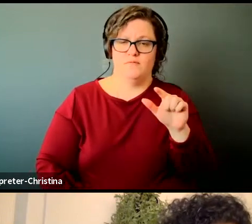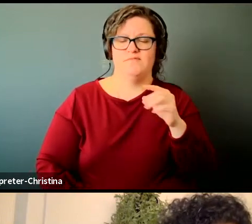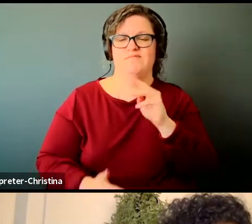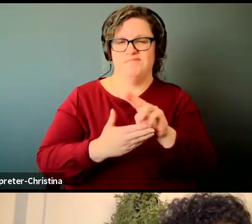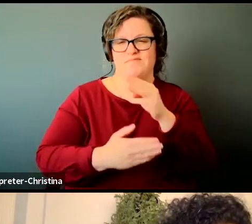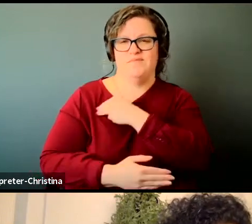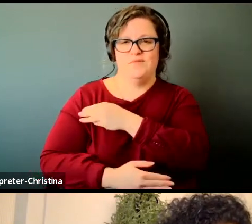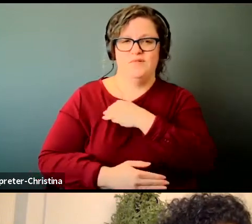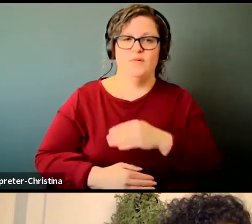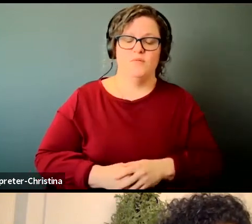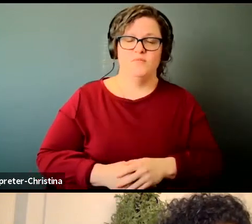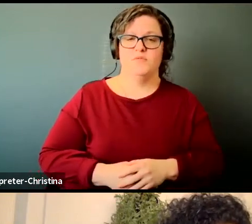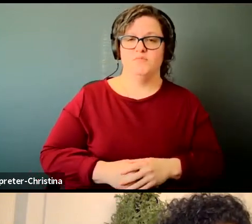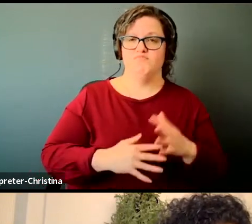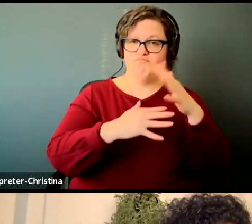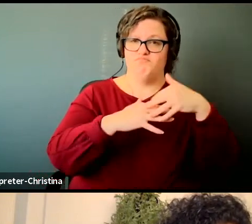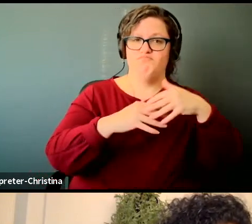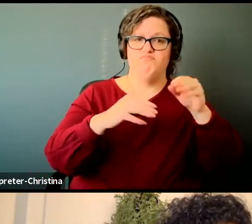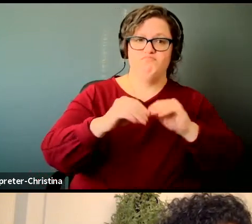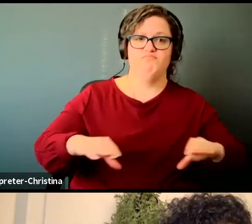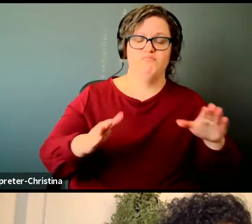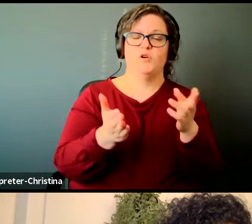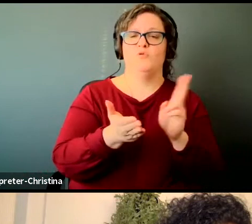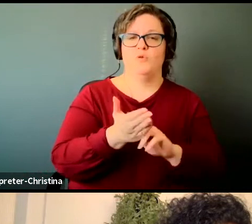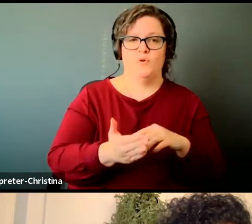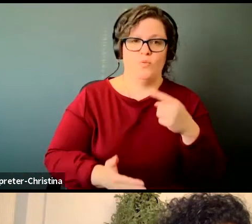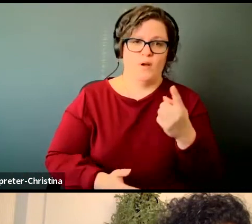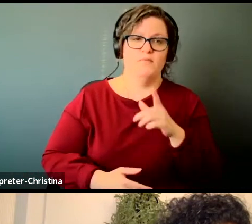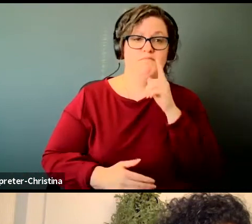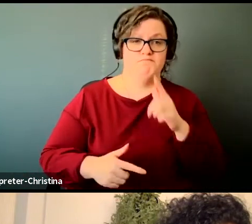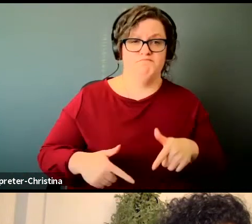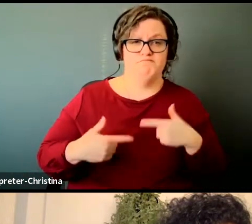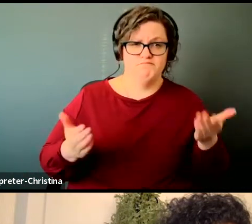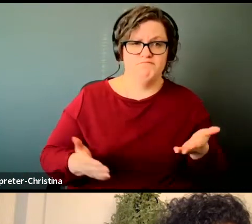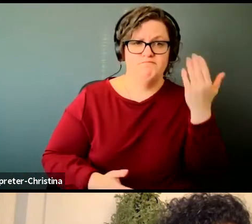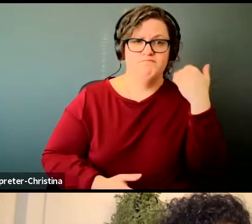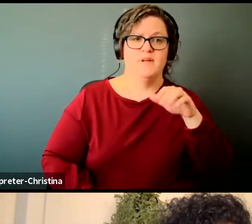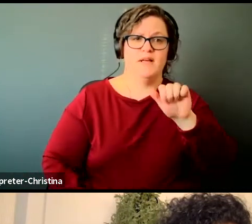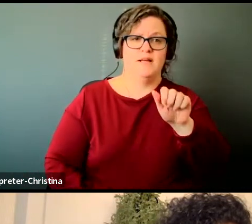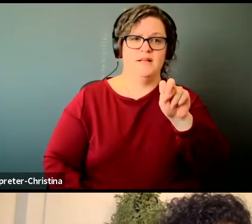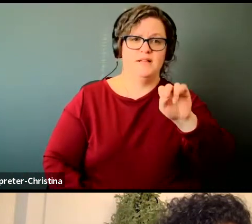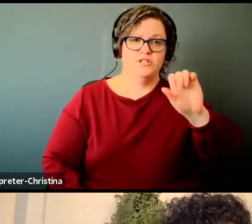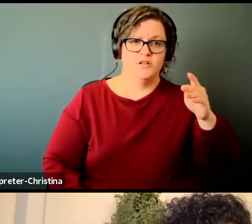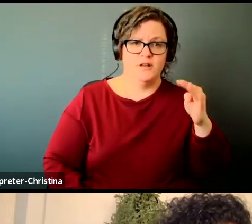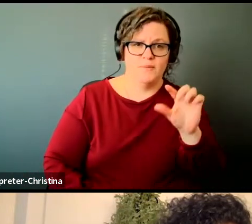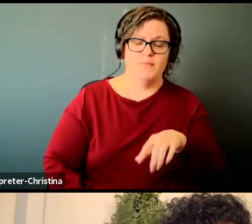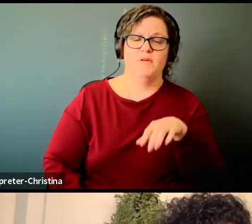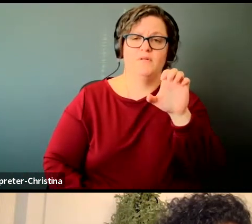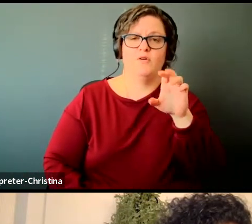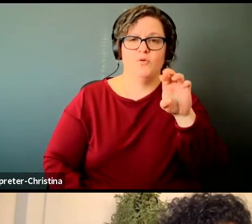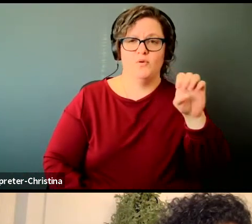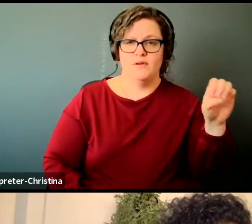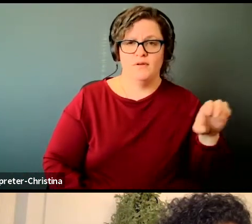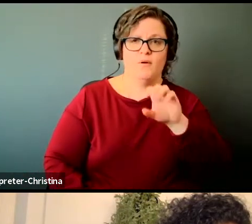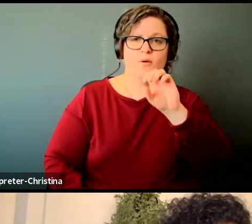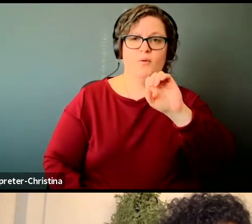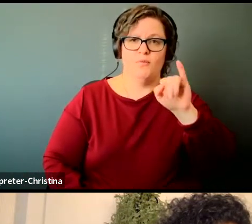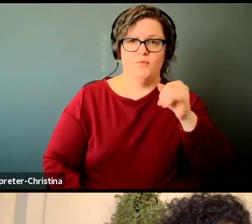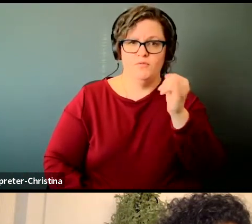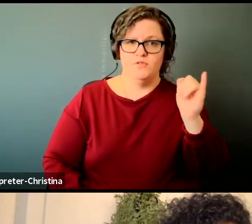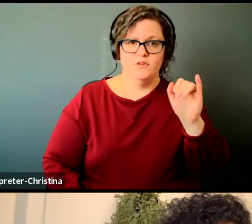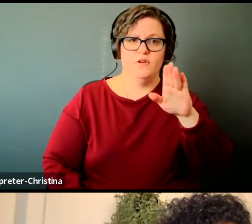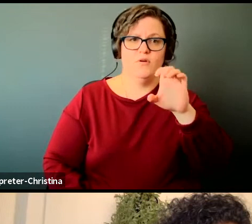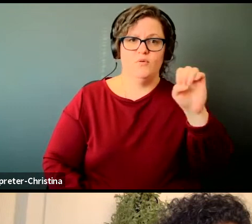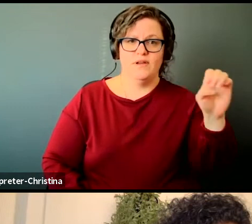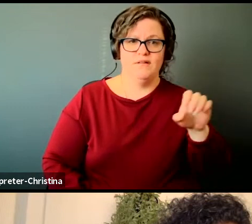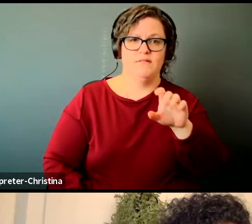traditional territory of the Anishinaabe, Cree, Oji-Cree, Dakota, and Dene, and on the homeland of the Métis Nation. Signed in